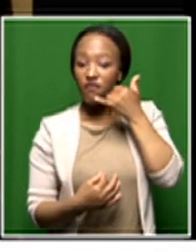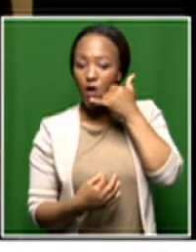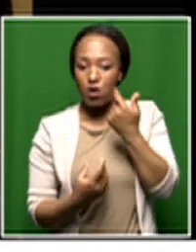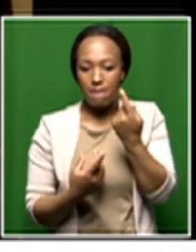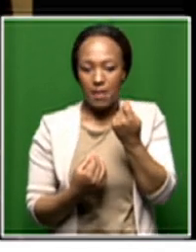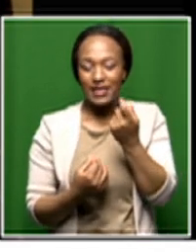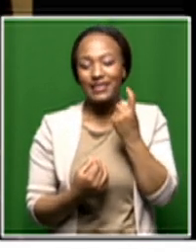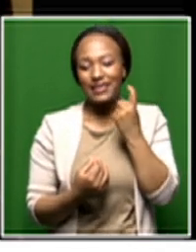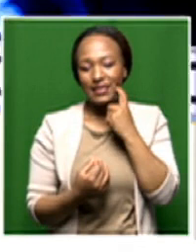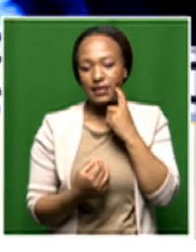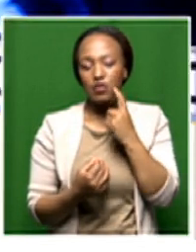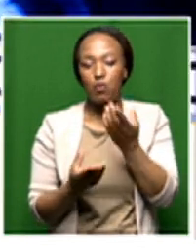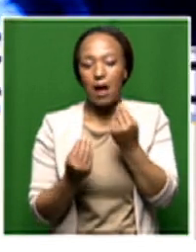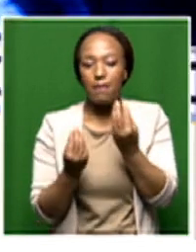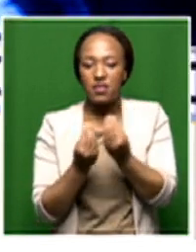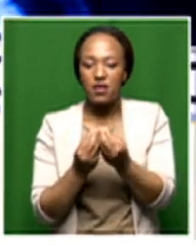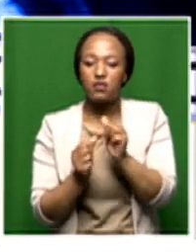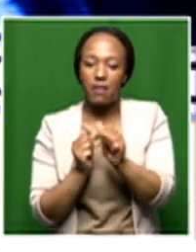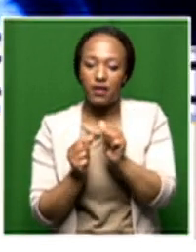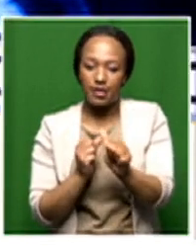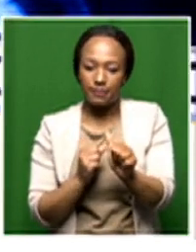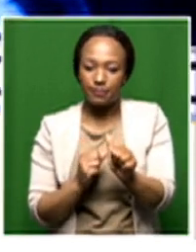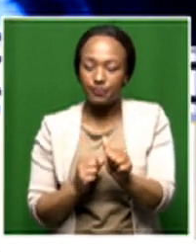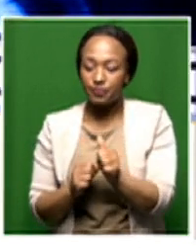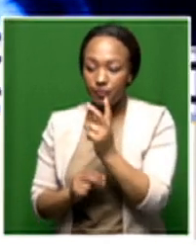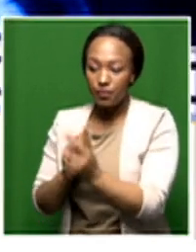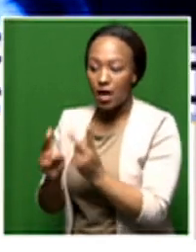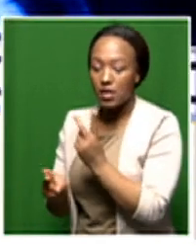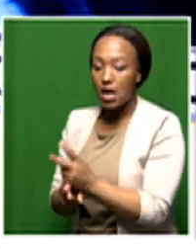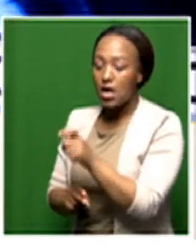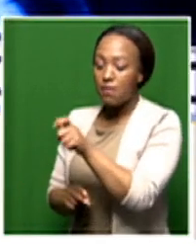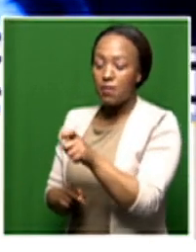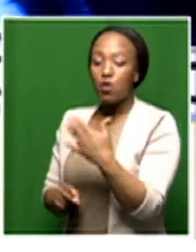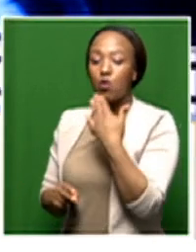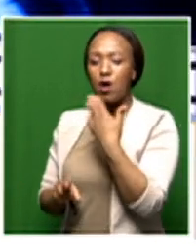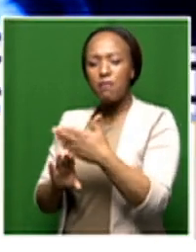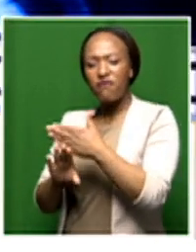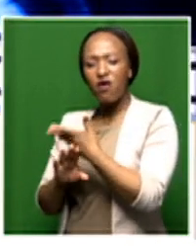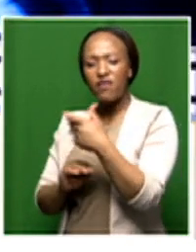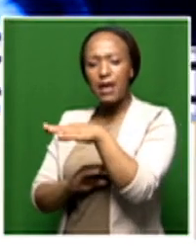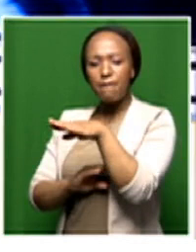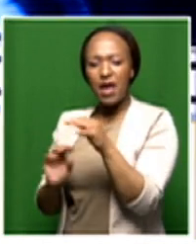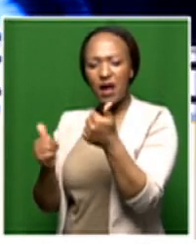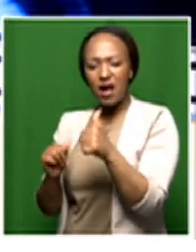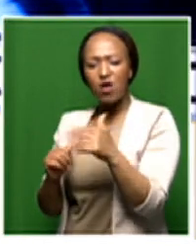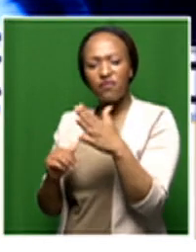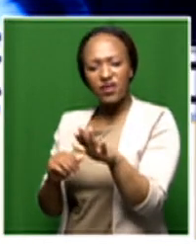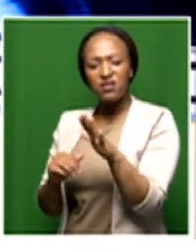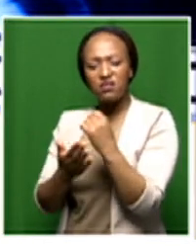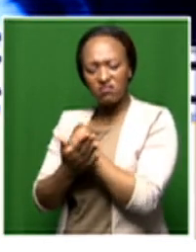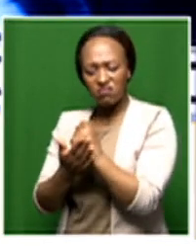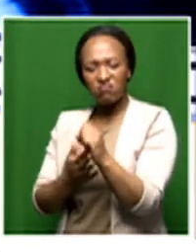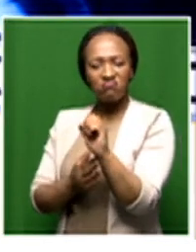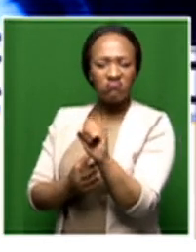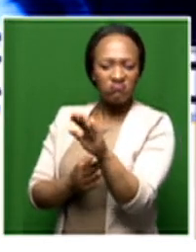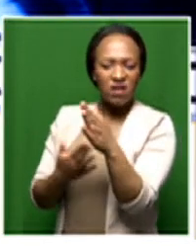correctly. Again, those who have even furnished bank account details, Mr. Letsatsi, are saying that even though